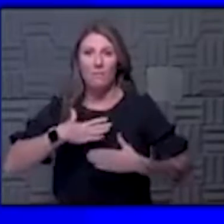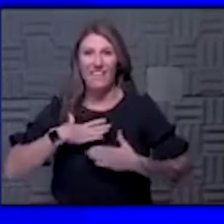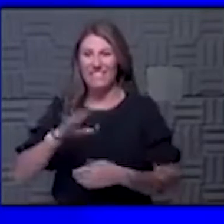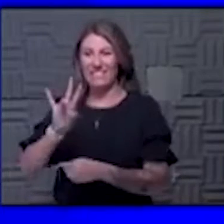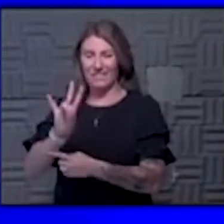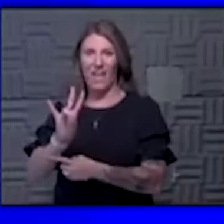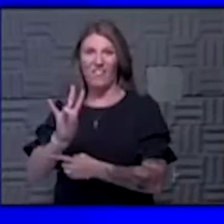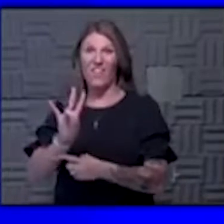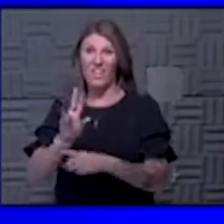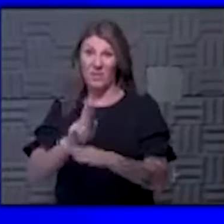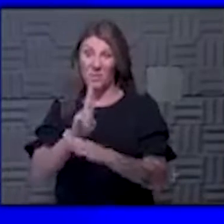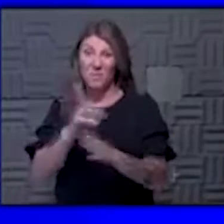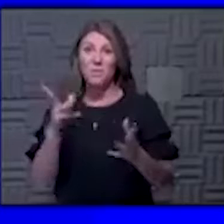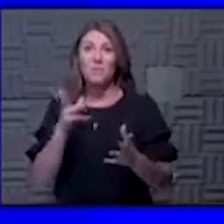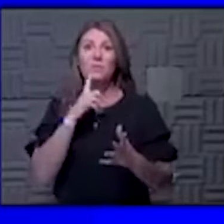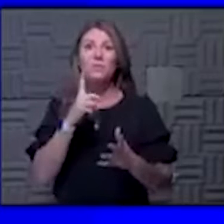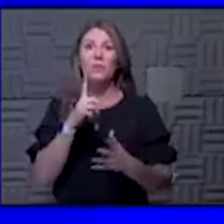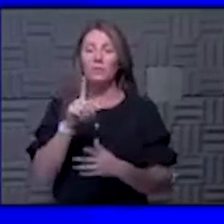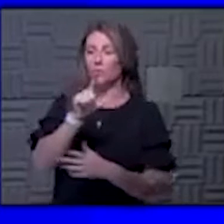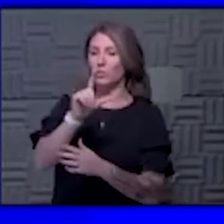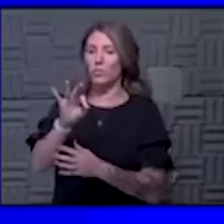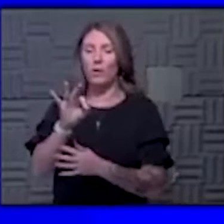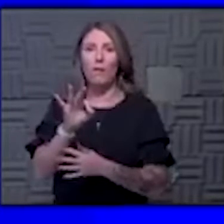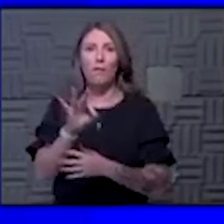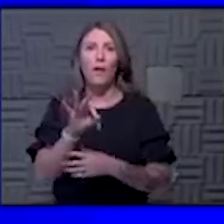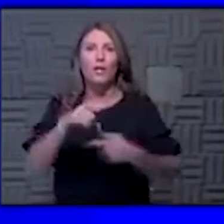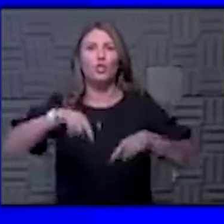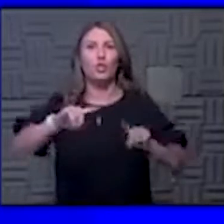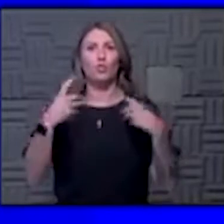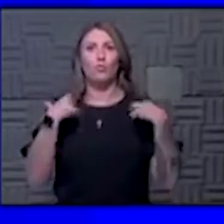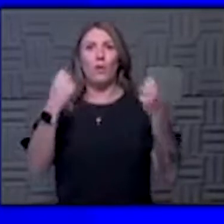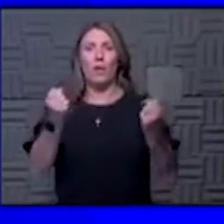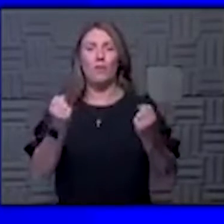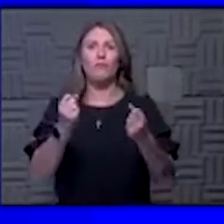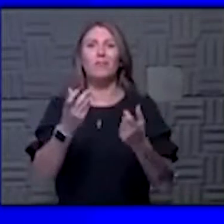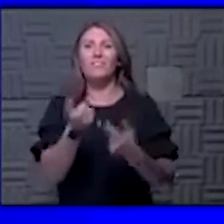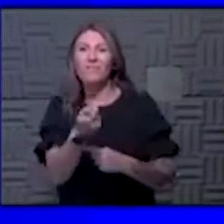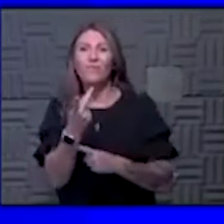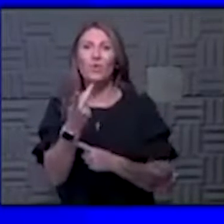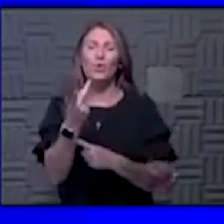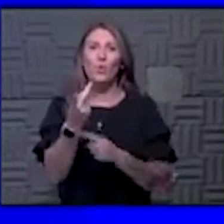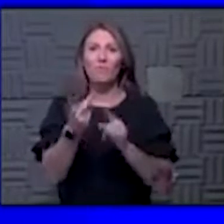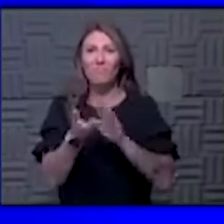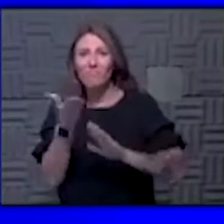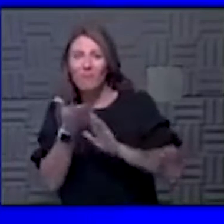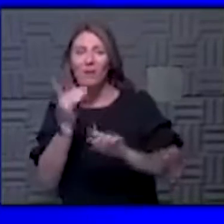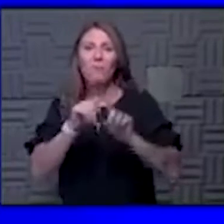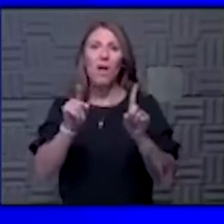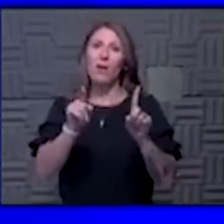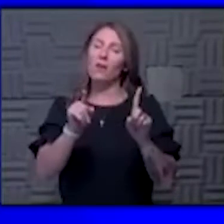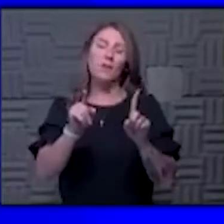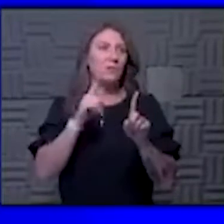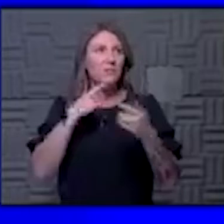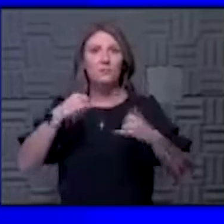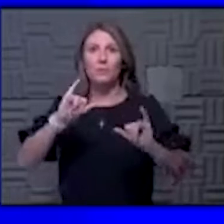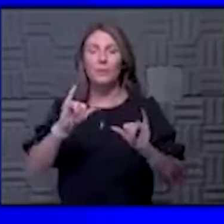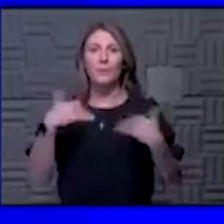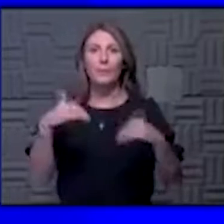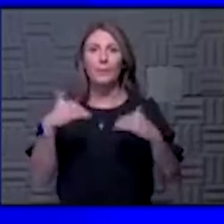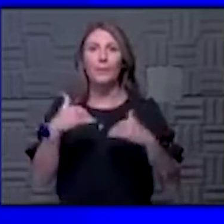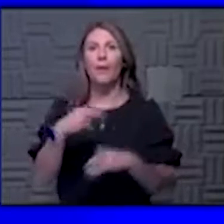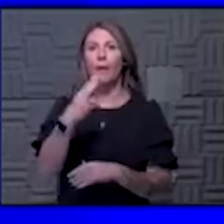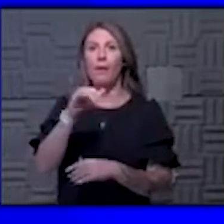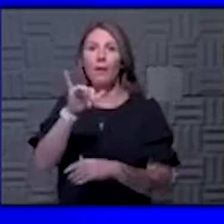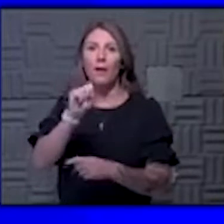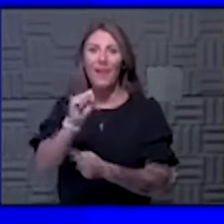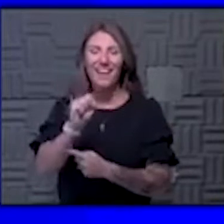29 that are in that recovery period, so we have gotten some people home, which is good, but unfortunately there have been more admissions for acute infection. And in Hays, they have